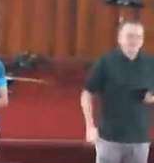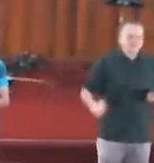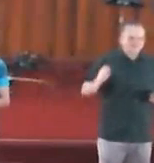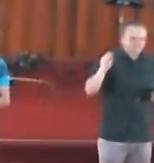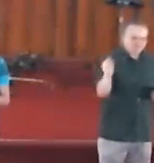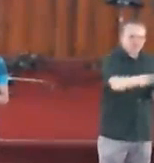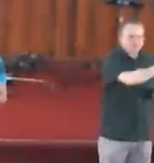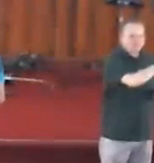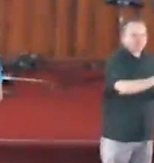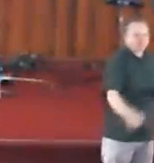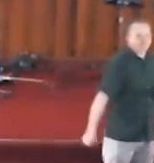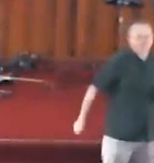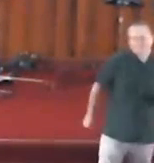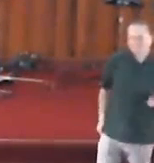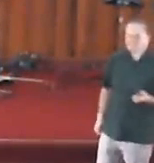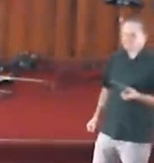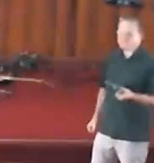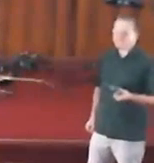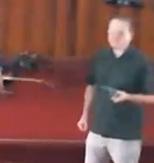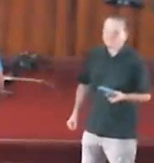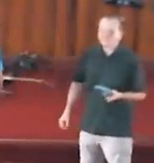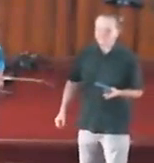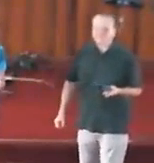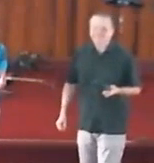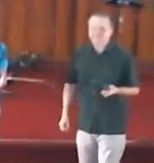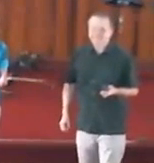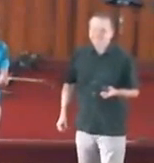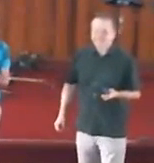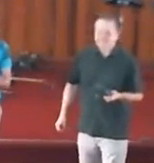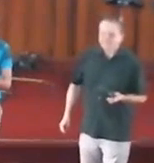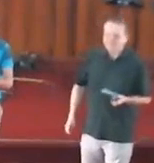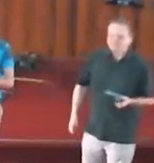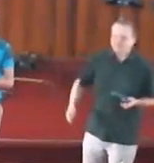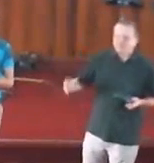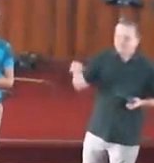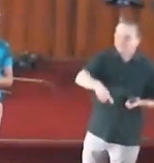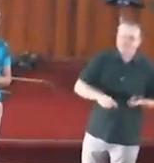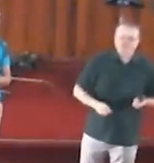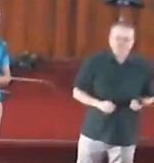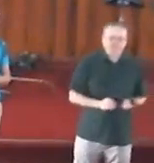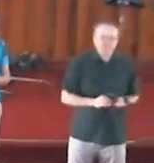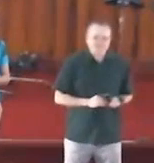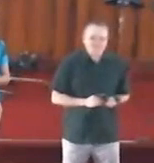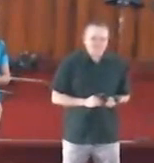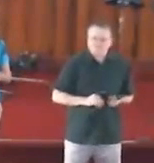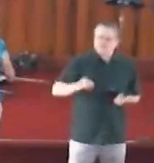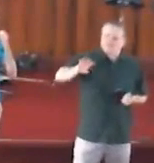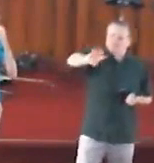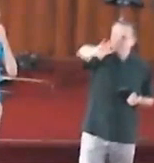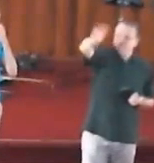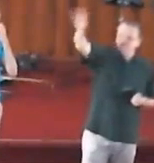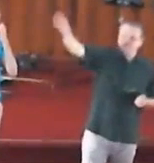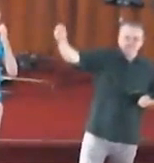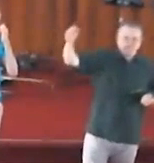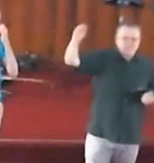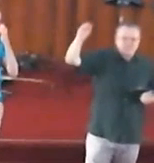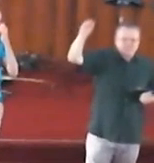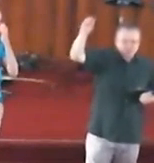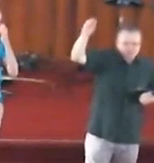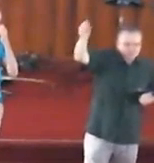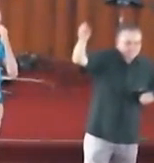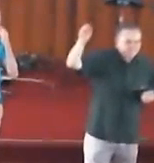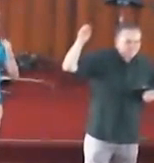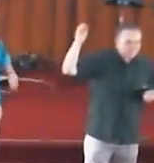promesa que Dios va a cumplir. A covenant, a promise God is going to fulfill. Pero a mí en el colegio me enseñaron que no, que esto es